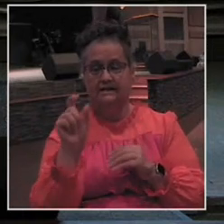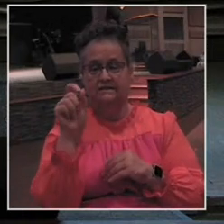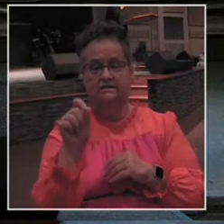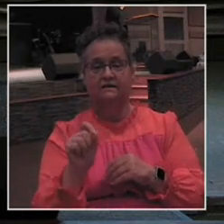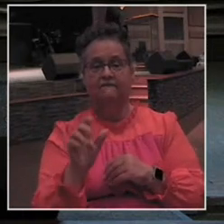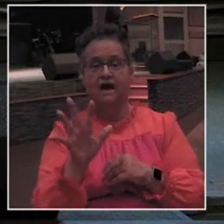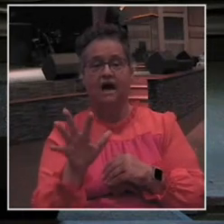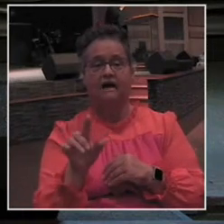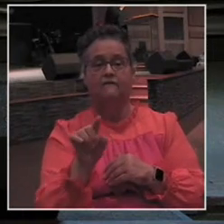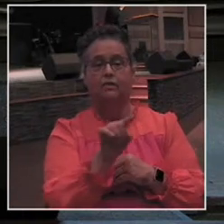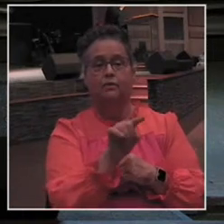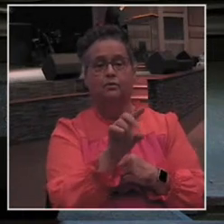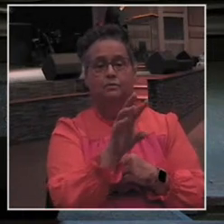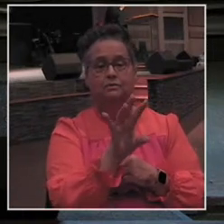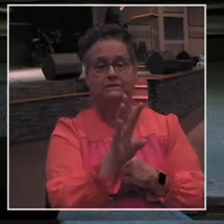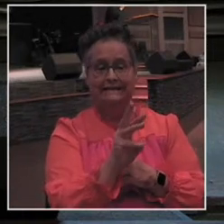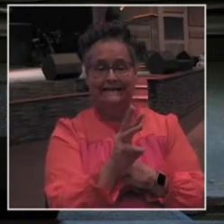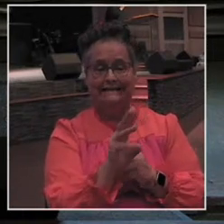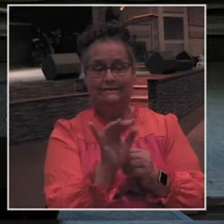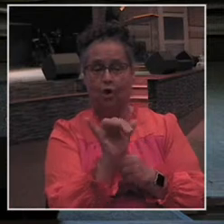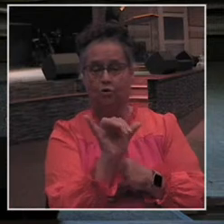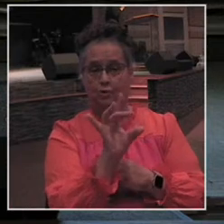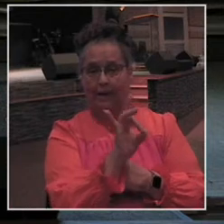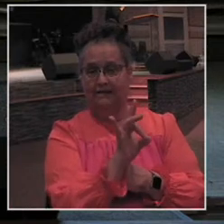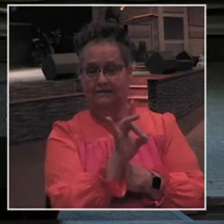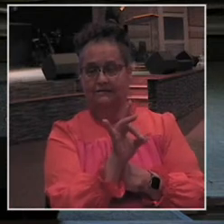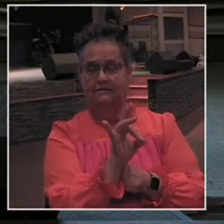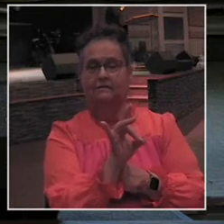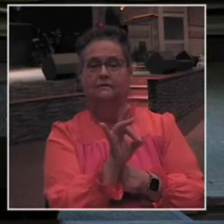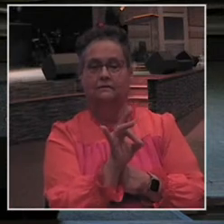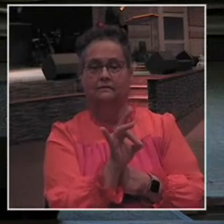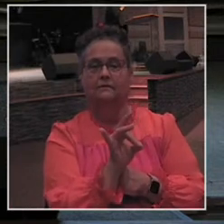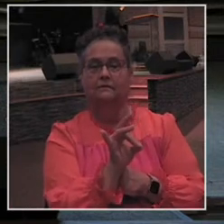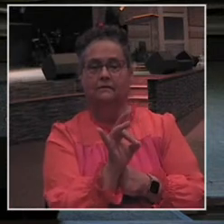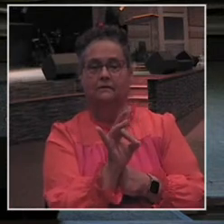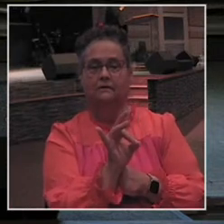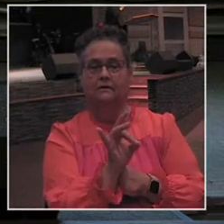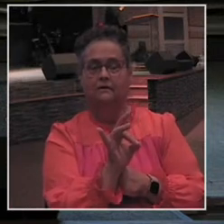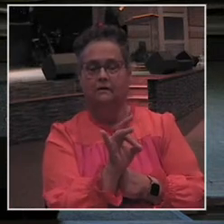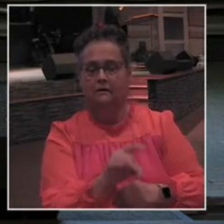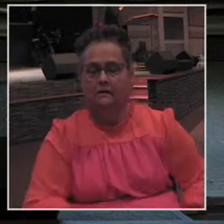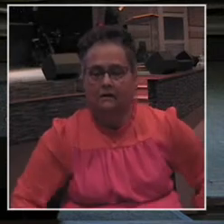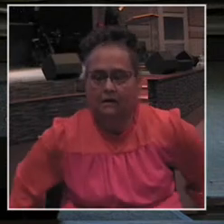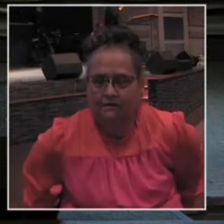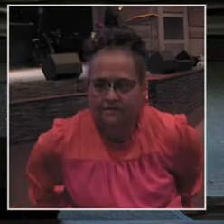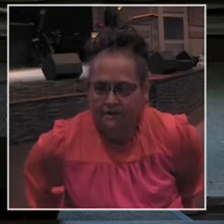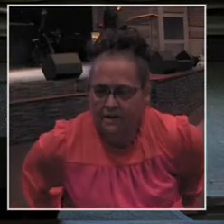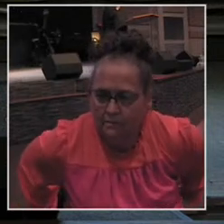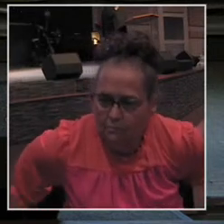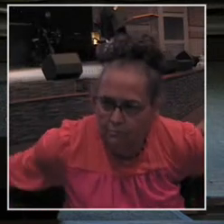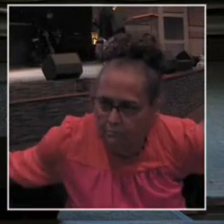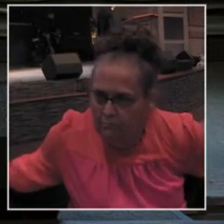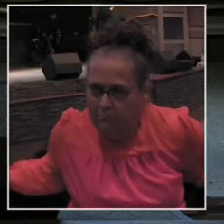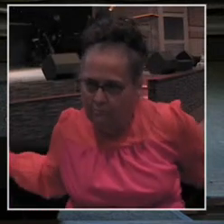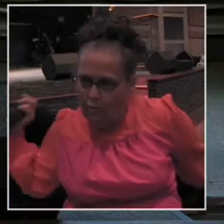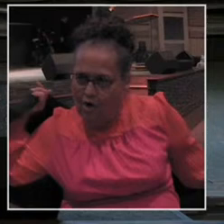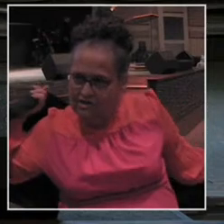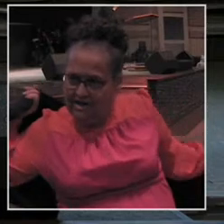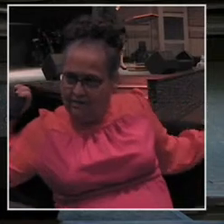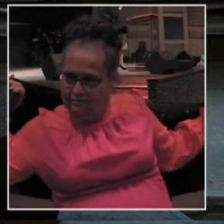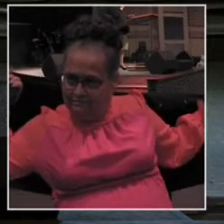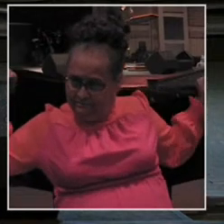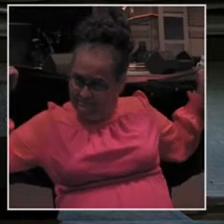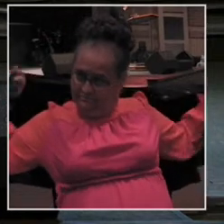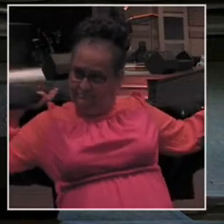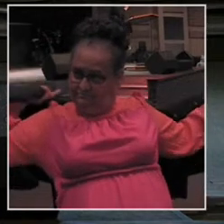through 6, and verse 8 as well. I'm going to read from the NLT version today a little bit and some King James. But I'm so